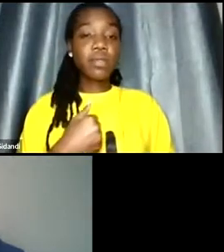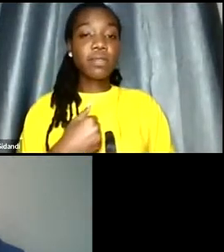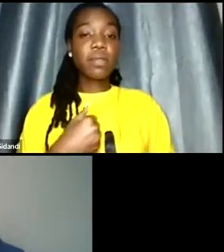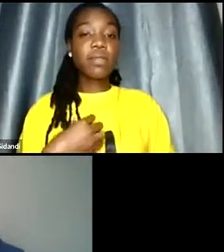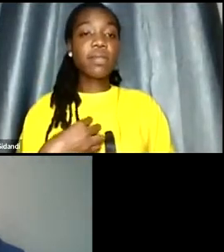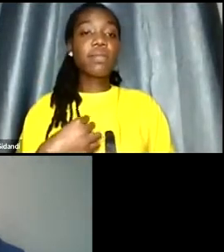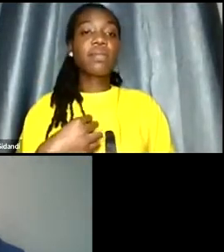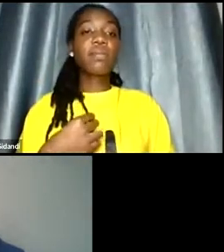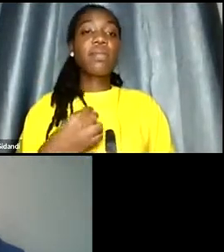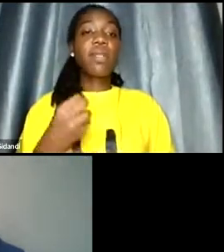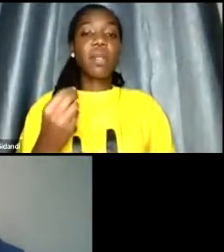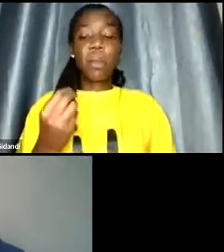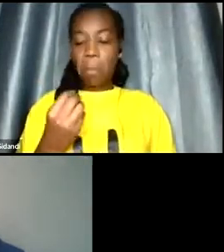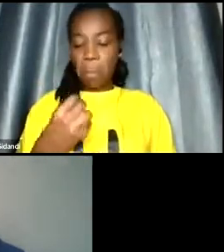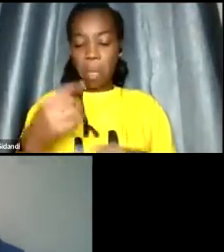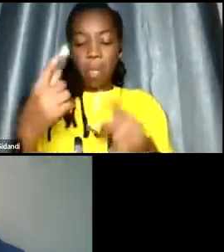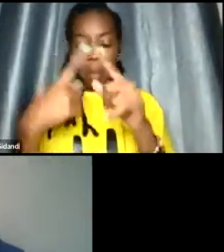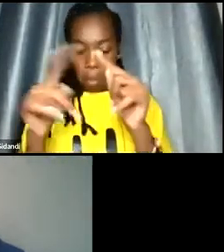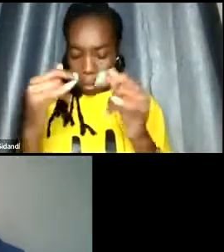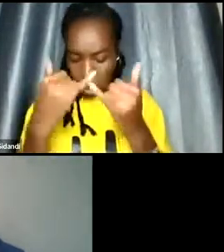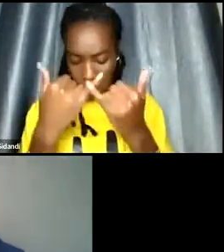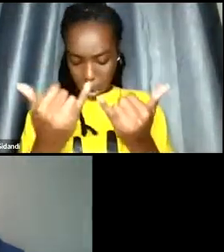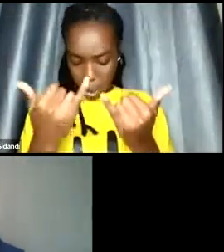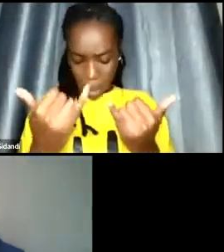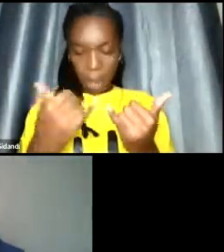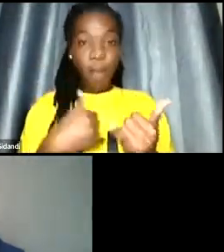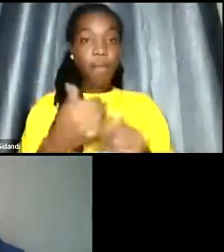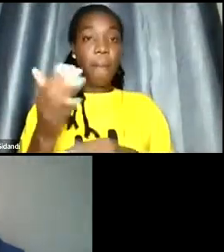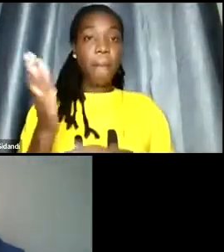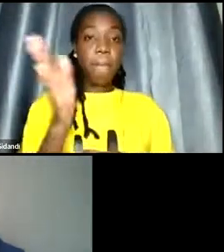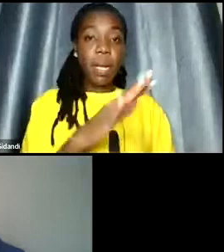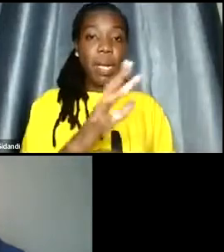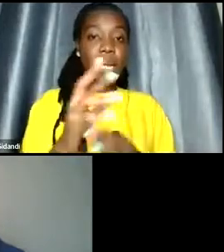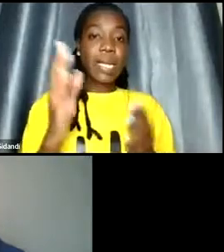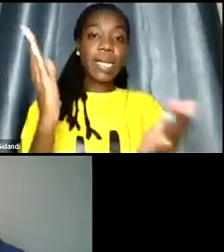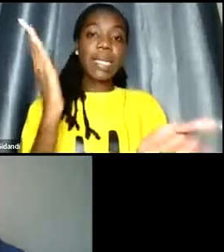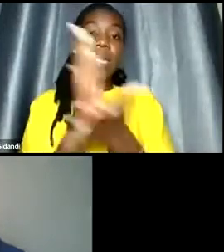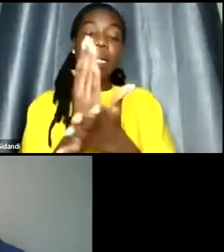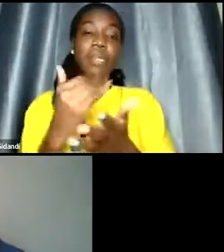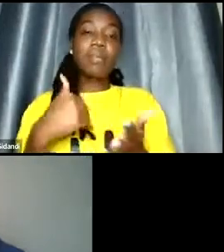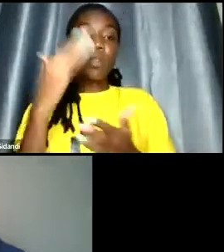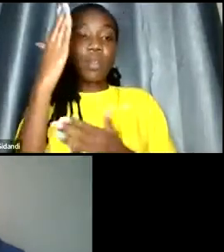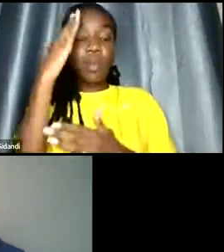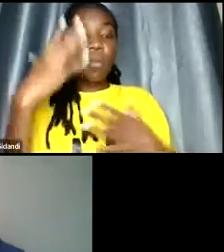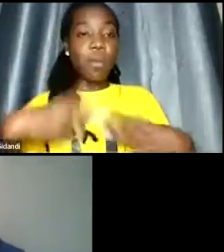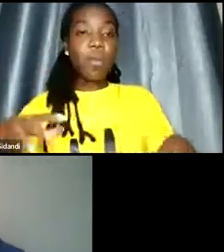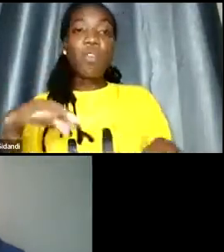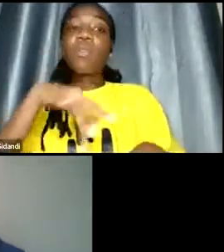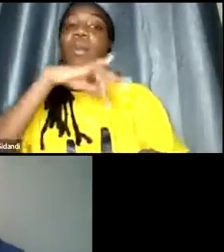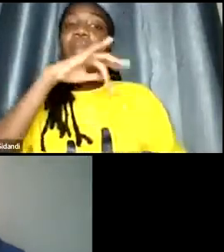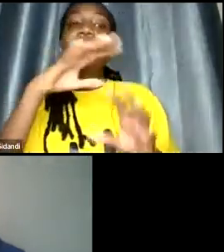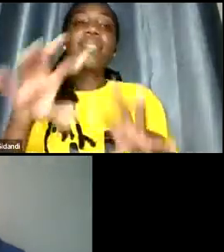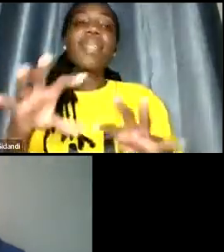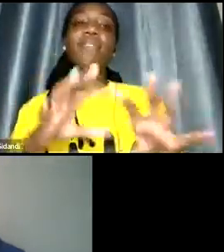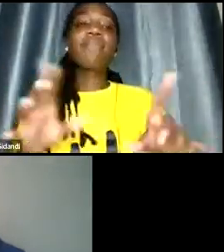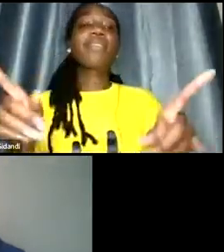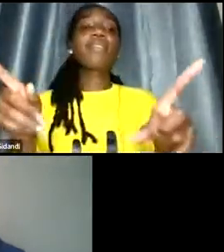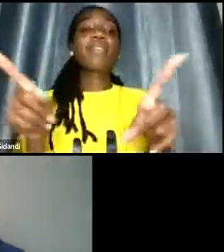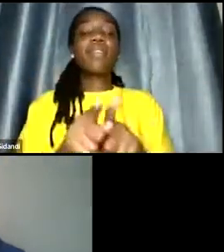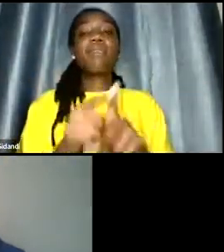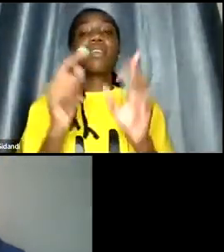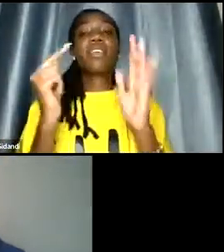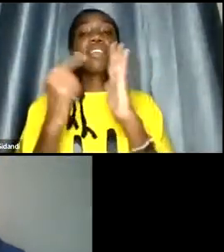pointers, but now come back to the reality we have, and I know people in Uganda suffer the same. The issue